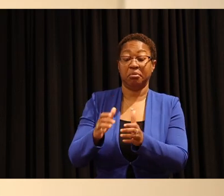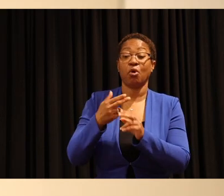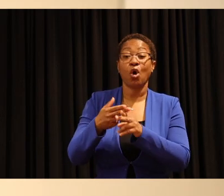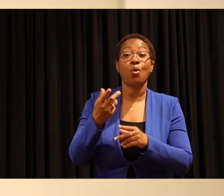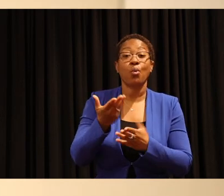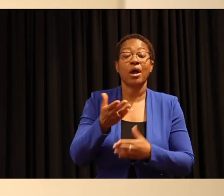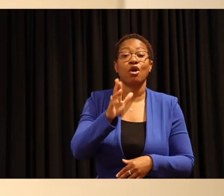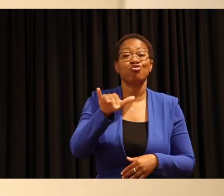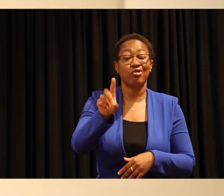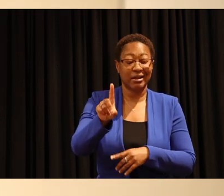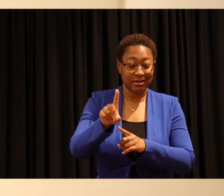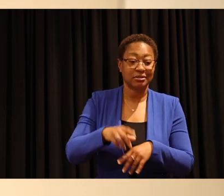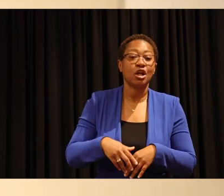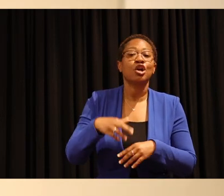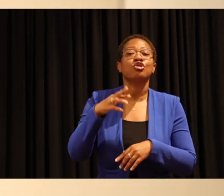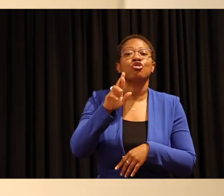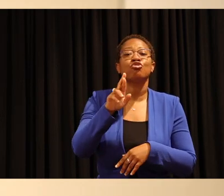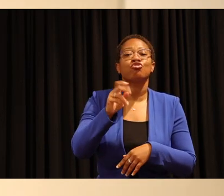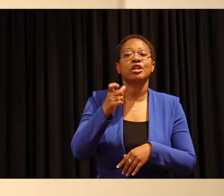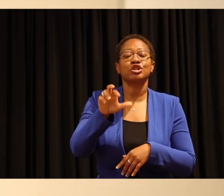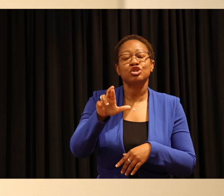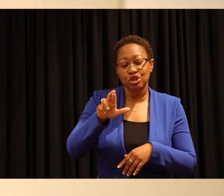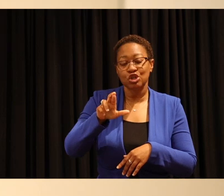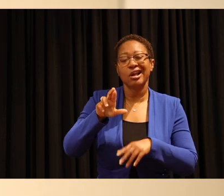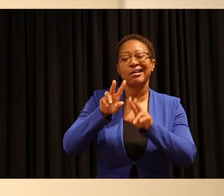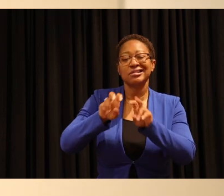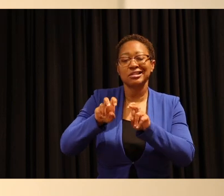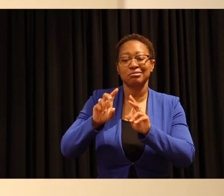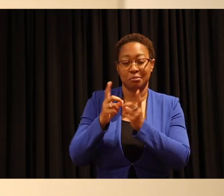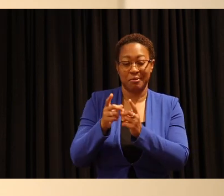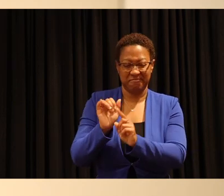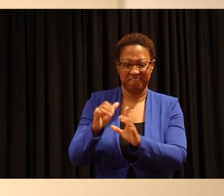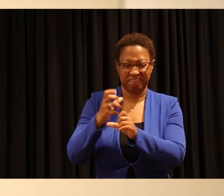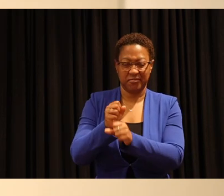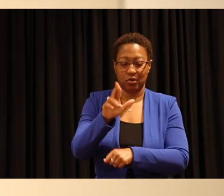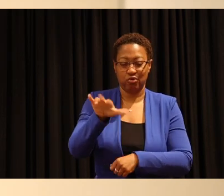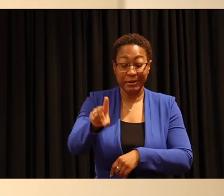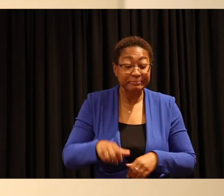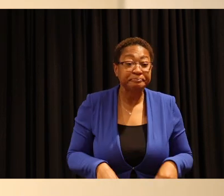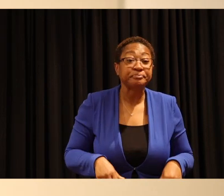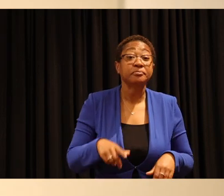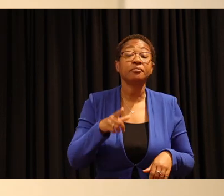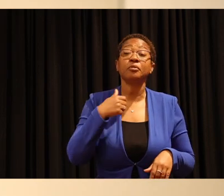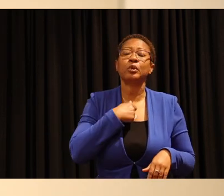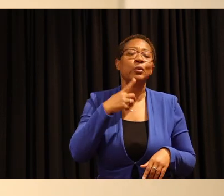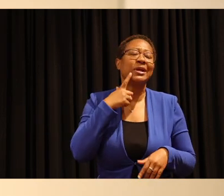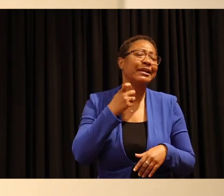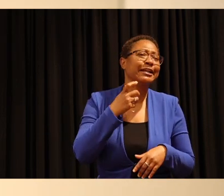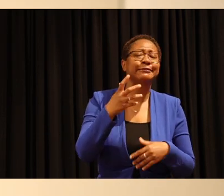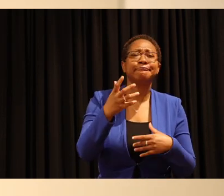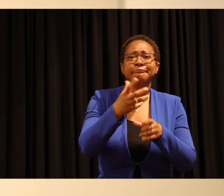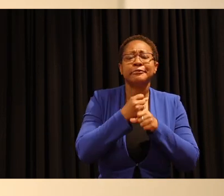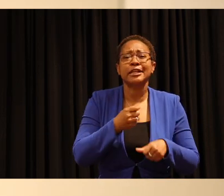the Realtors Escalation Department, that when we run into civil rights complaints,